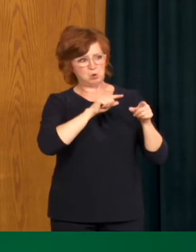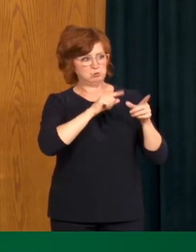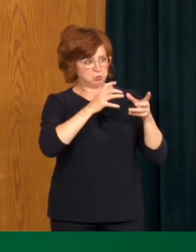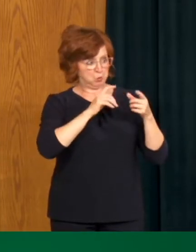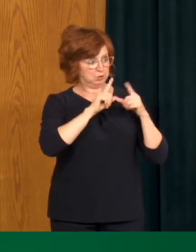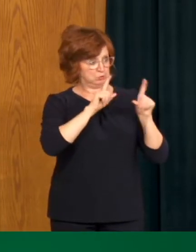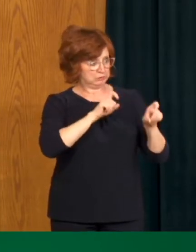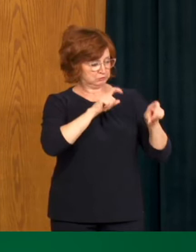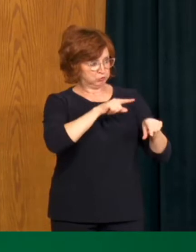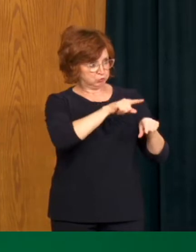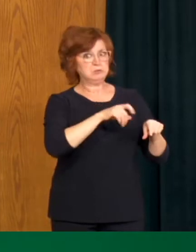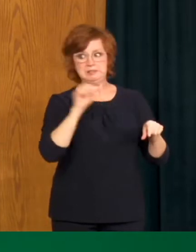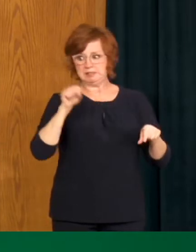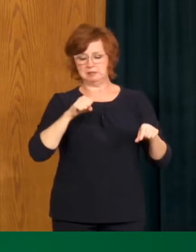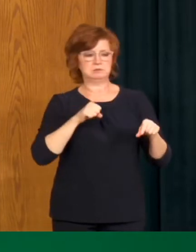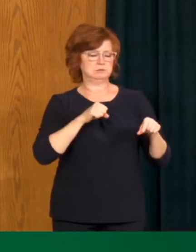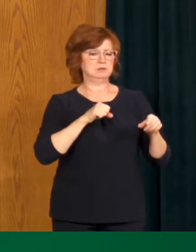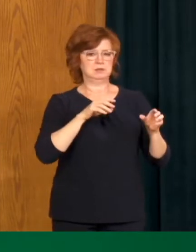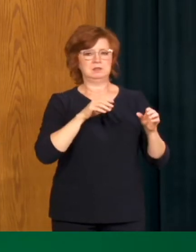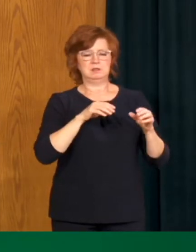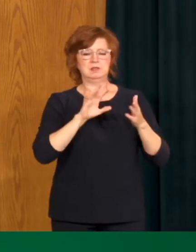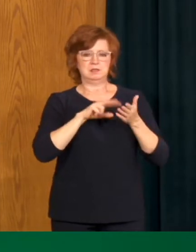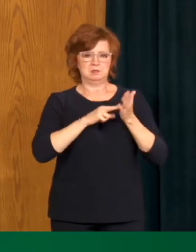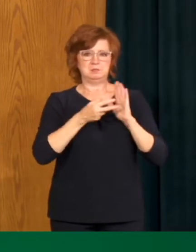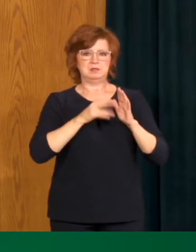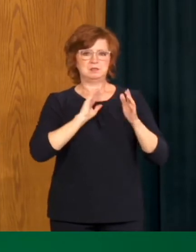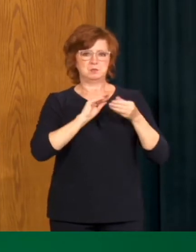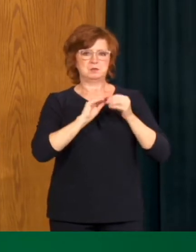So that certainly increased our numbers.